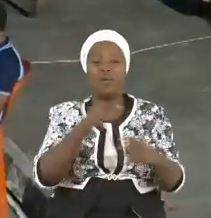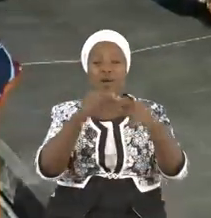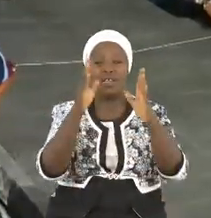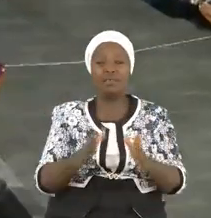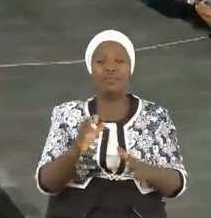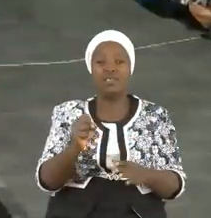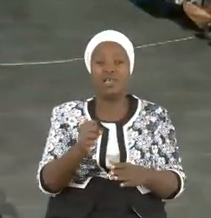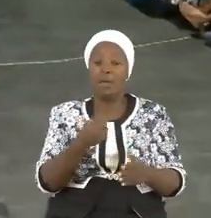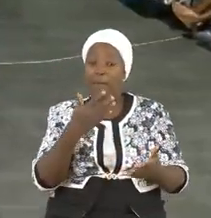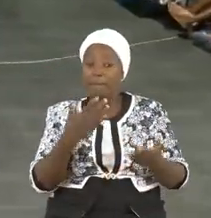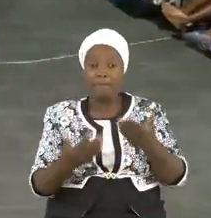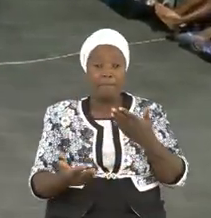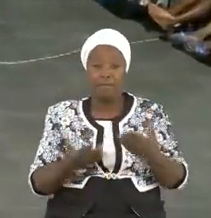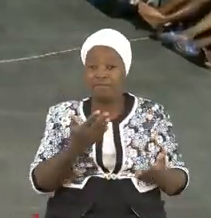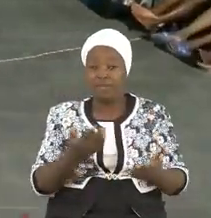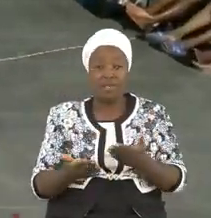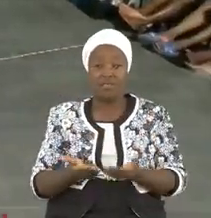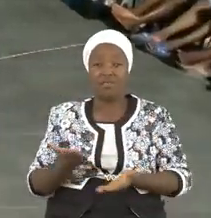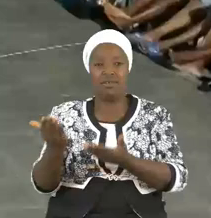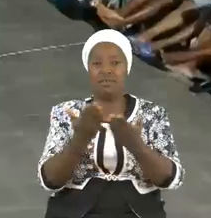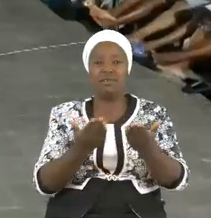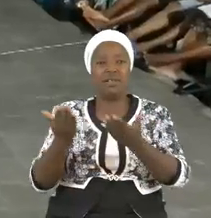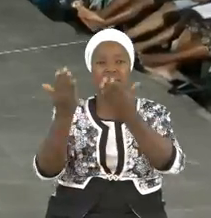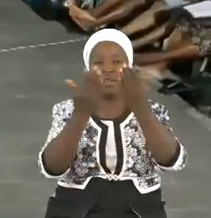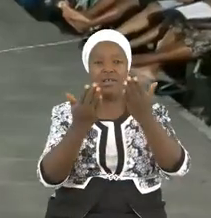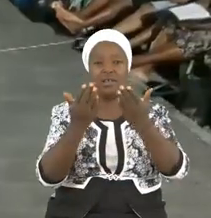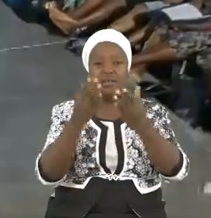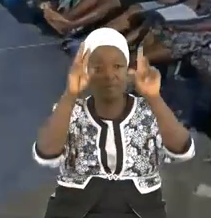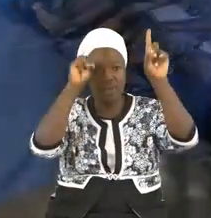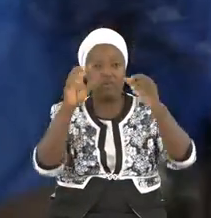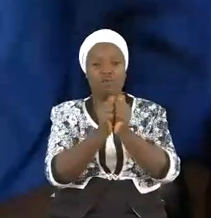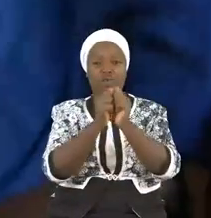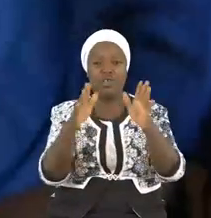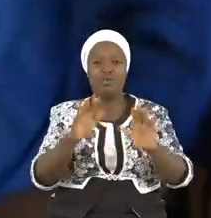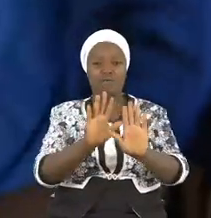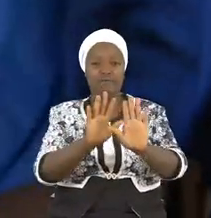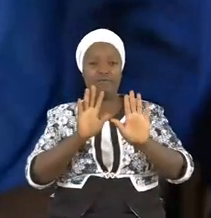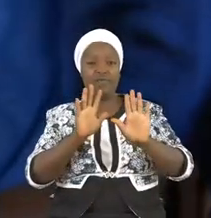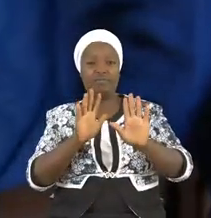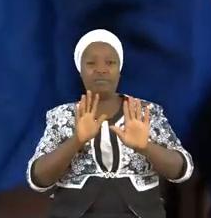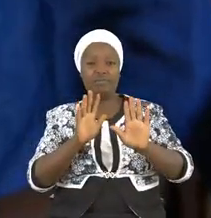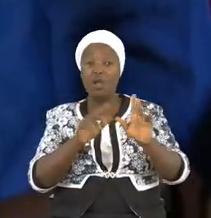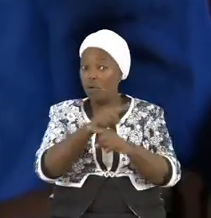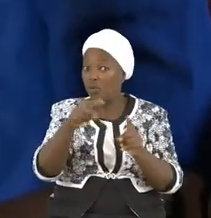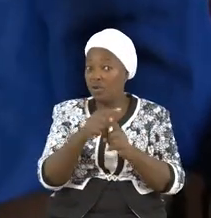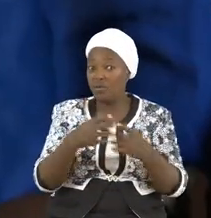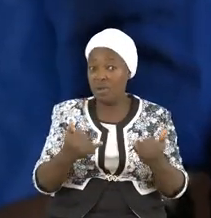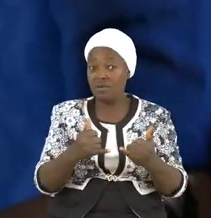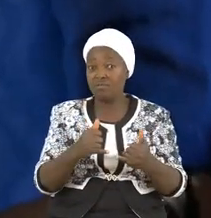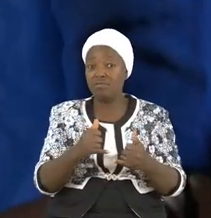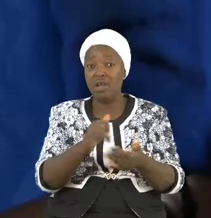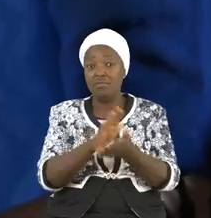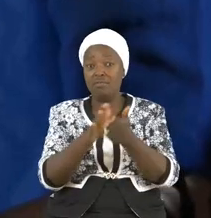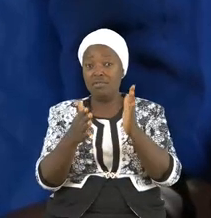might serve him without fear. When you become redeemed and the redemption of